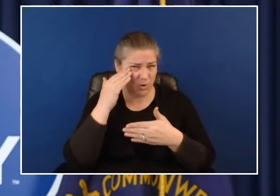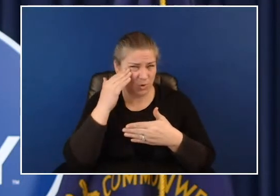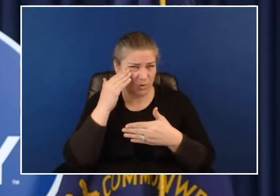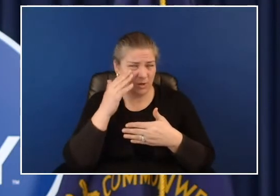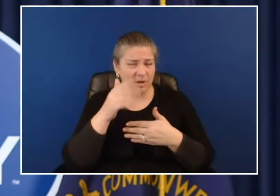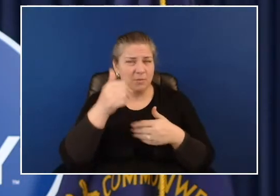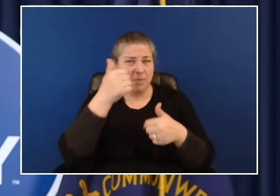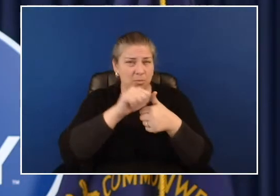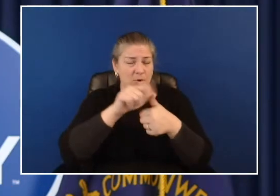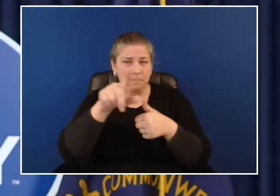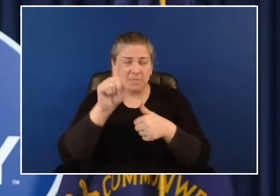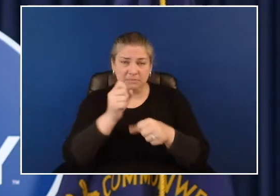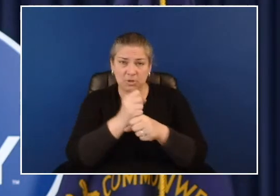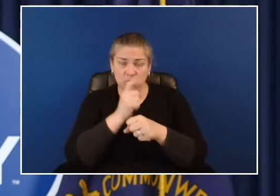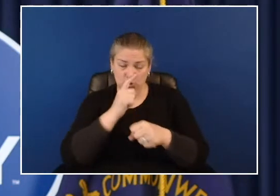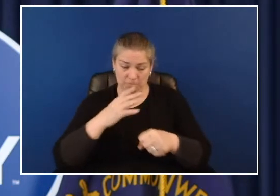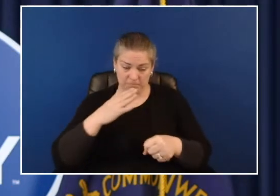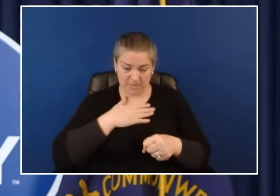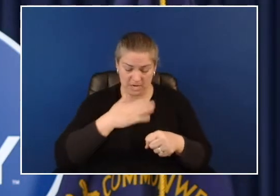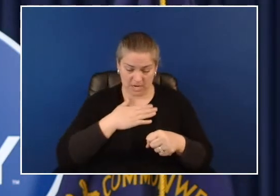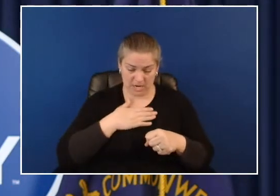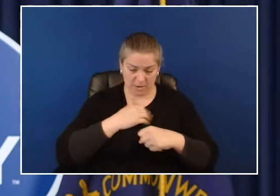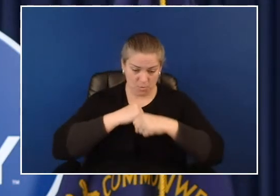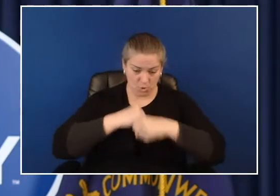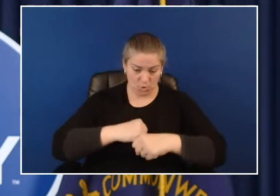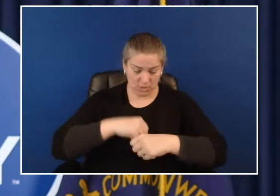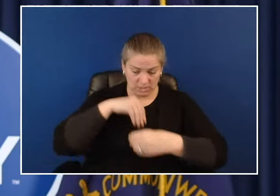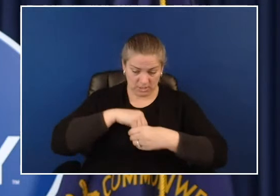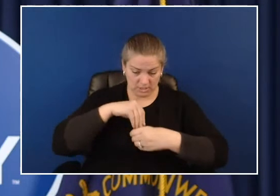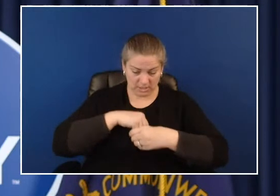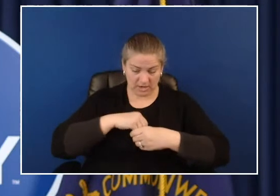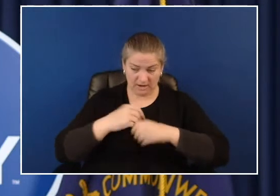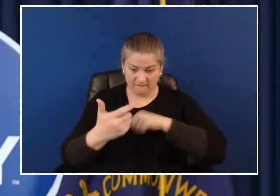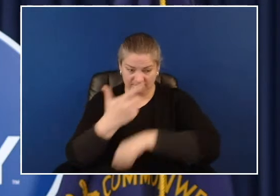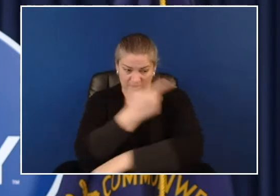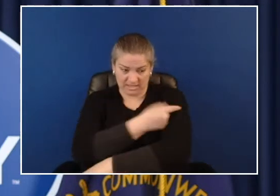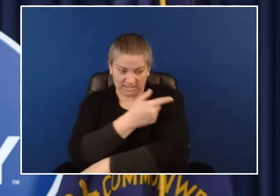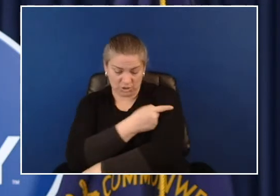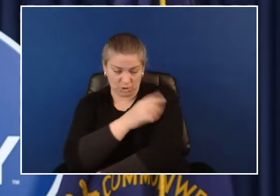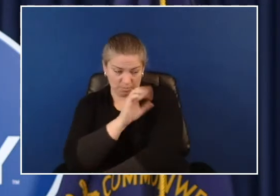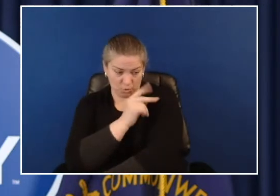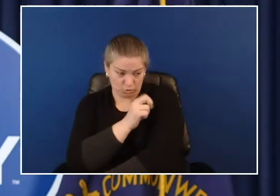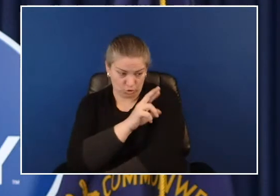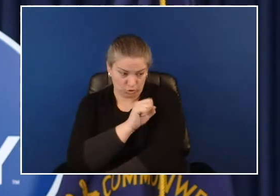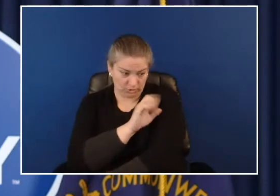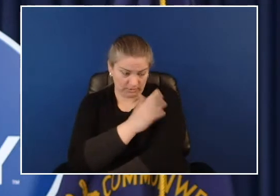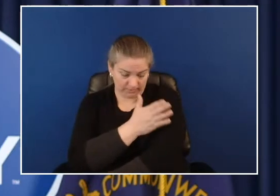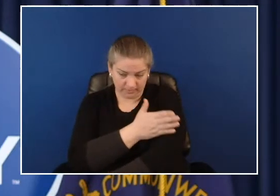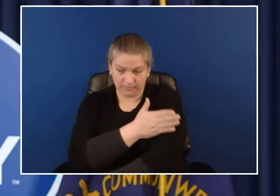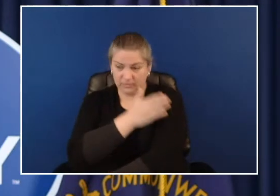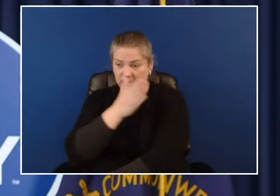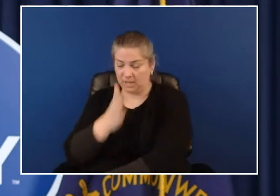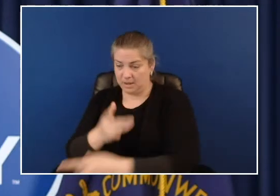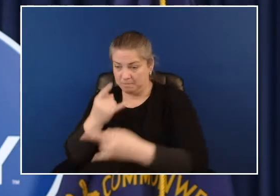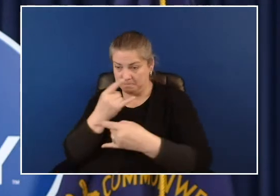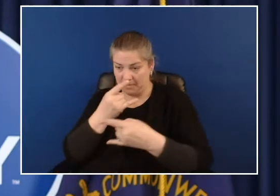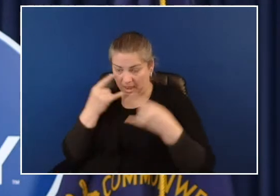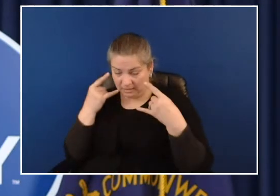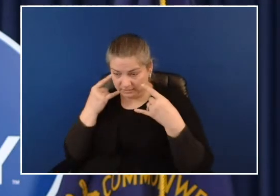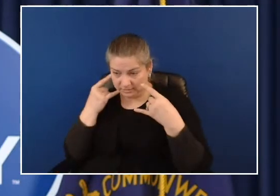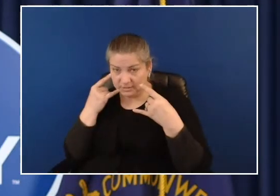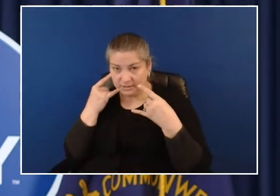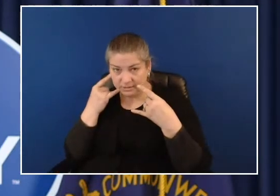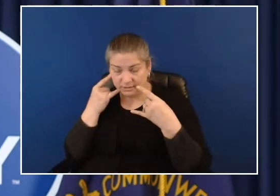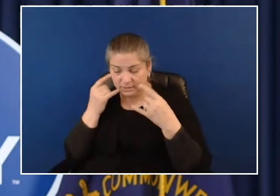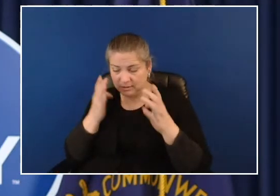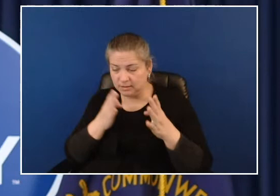level of immunity through your vaccinations and boosters are one defense. Wearing a mask, especially when you are indoors and in crowds, is